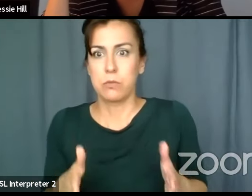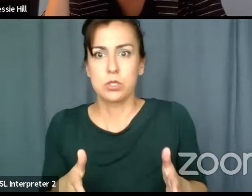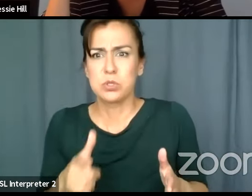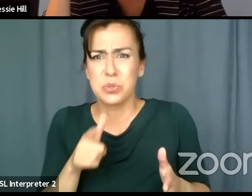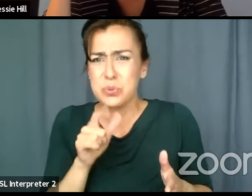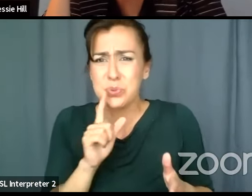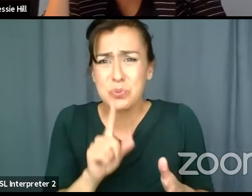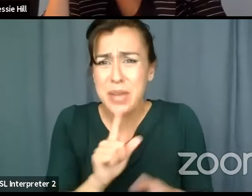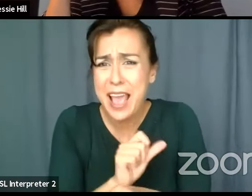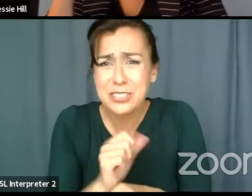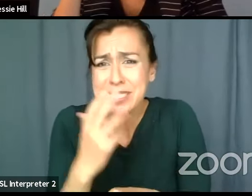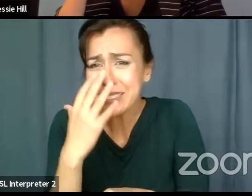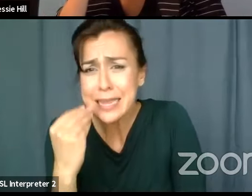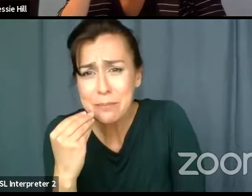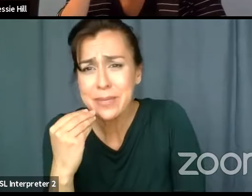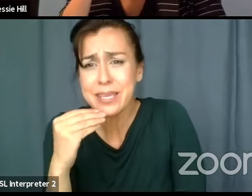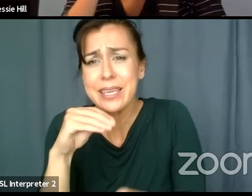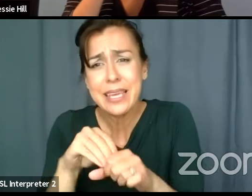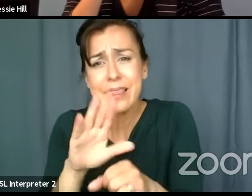at home